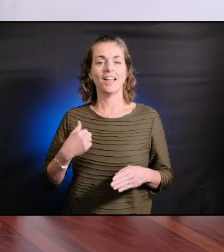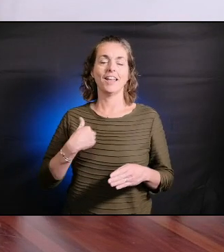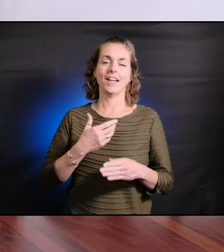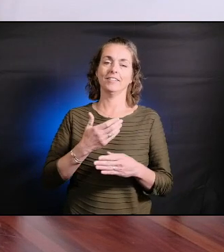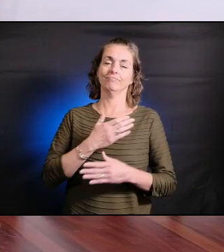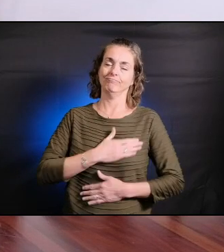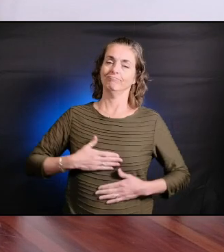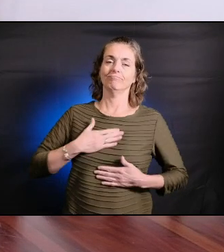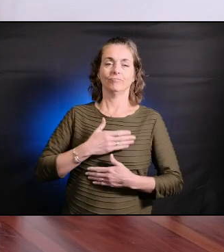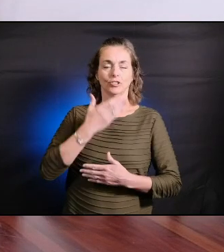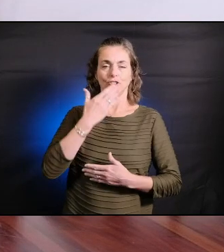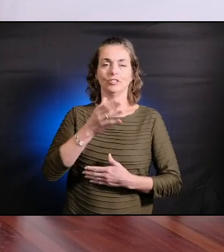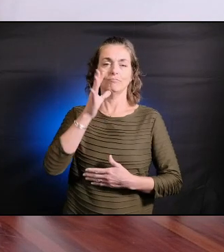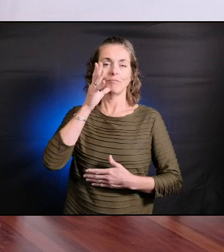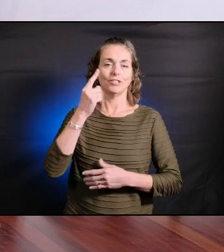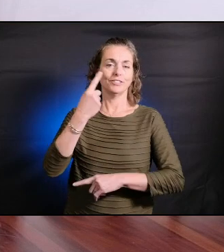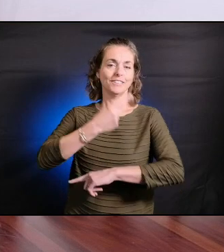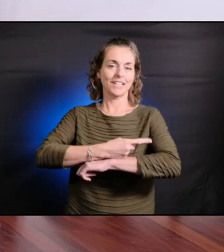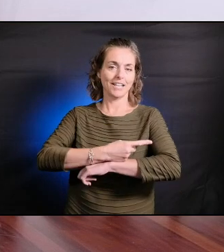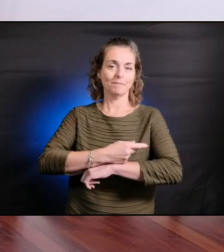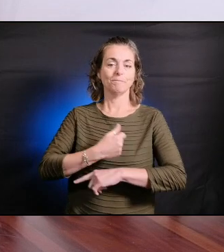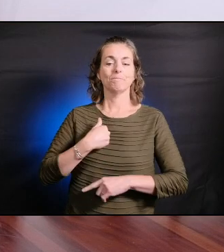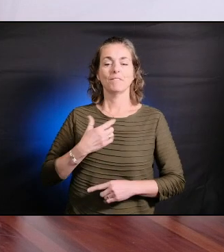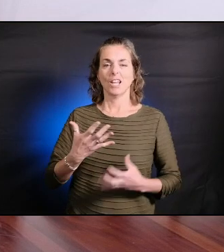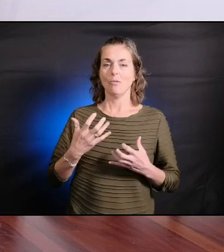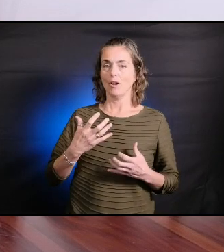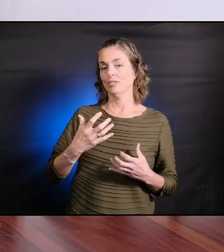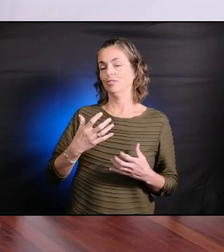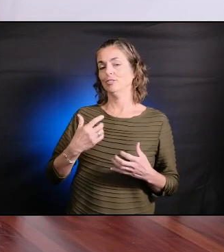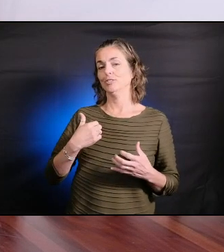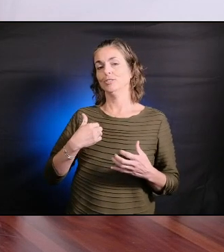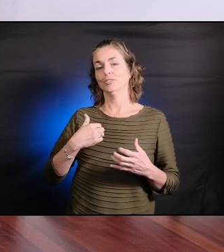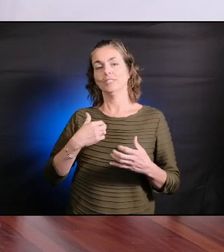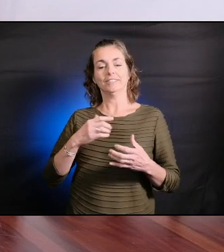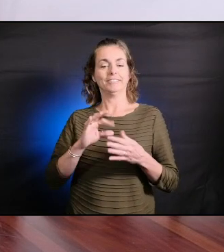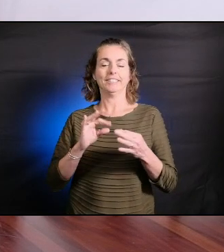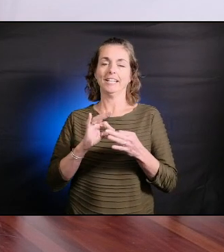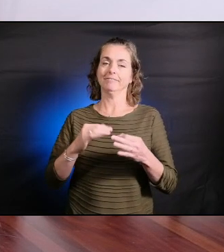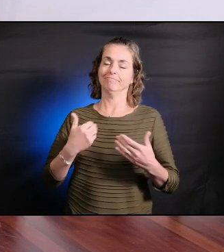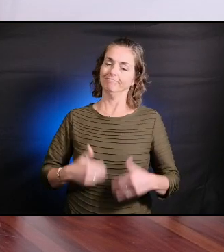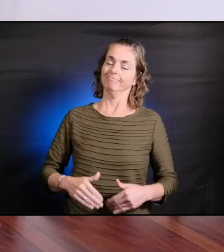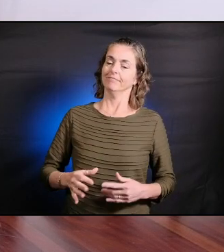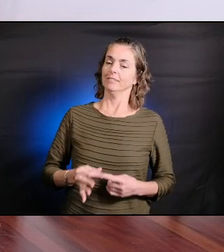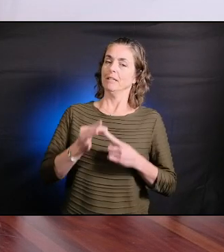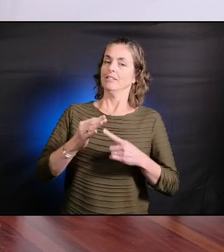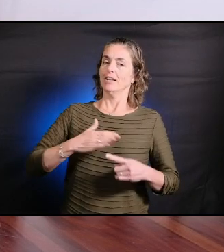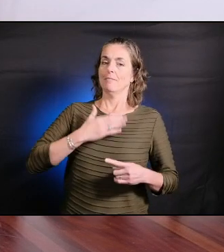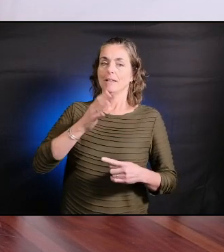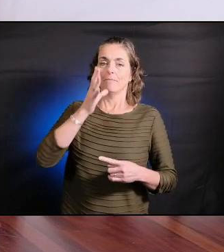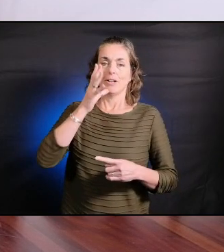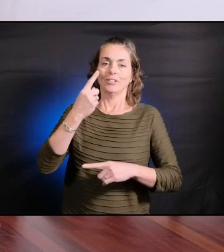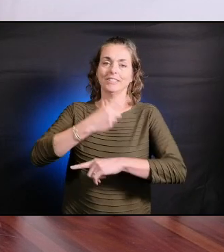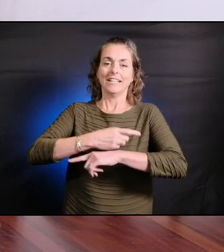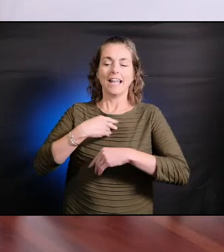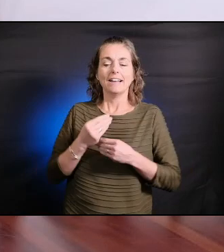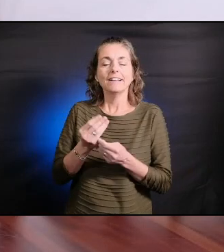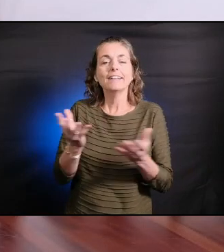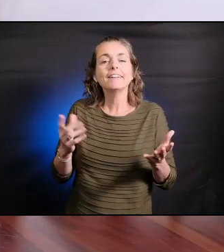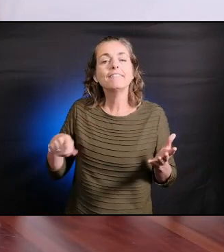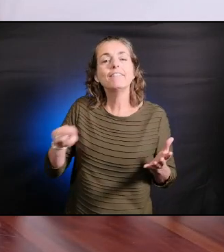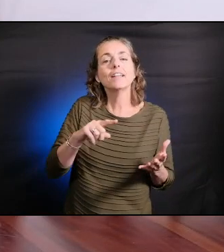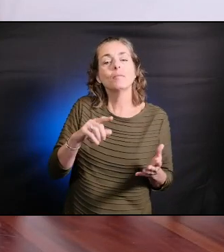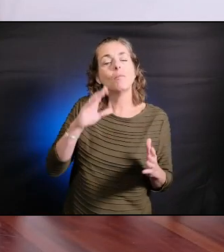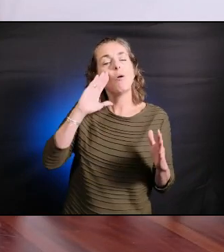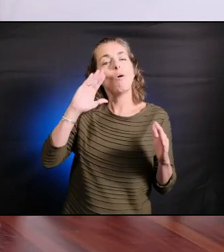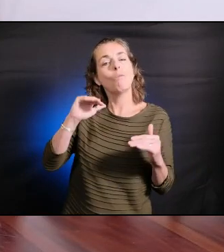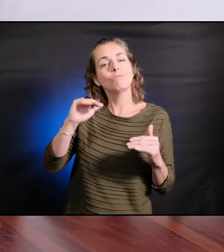Mother's Day. I just want to say a special happy Mother's Day and give some hope to those moms who weren't able to travel